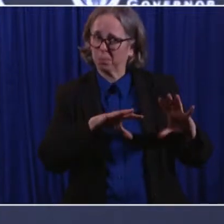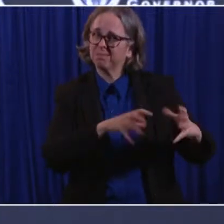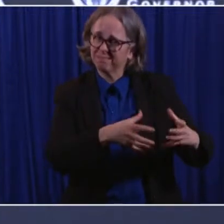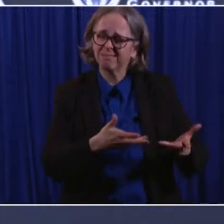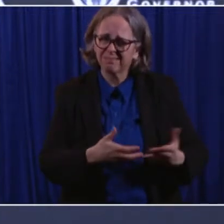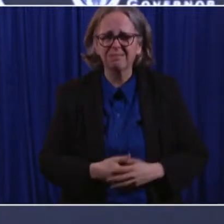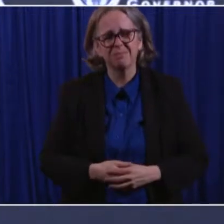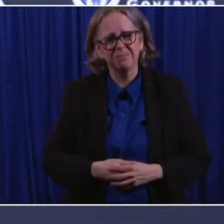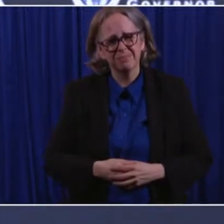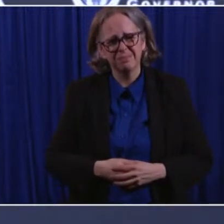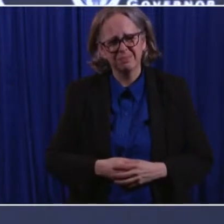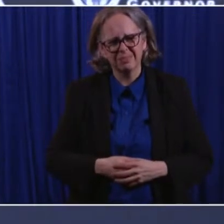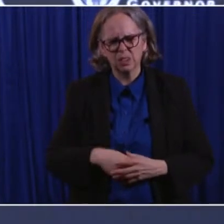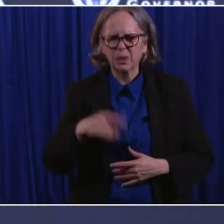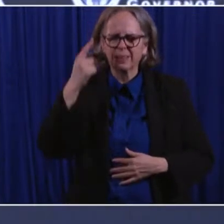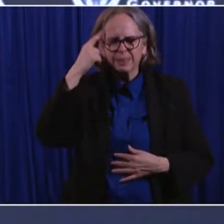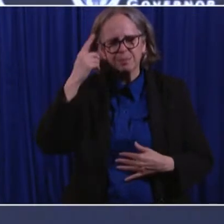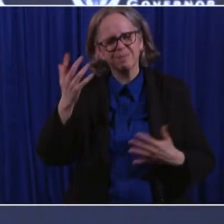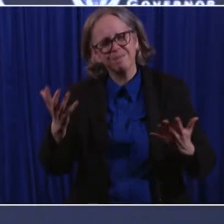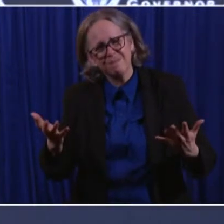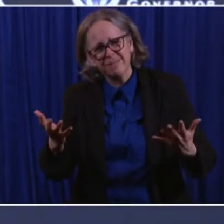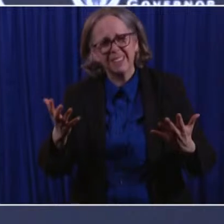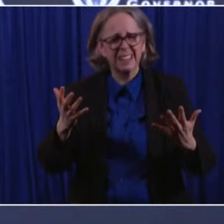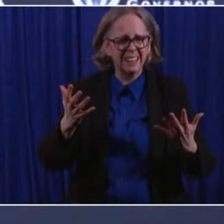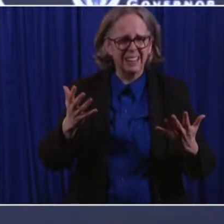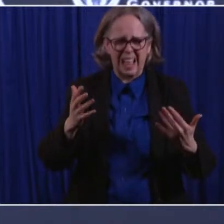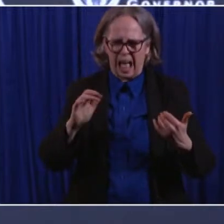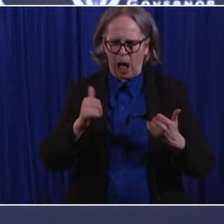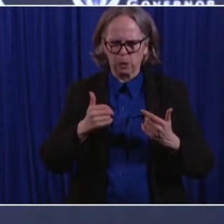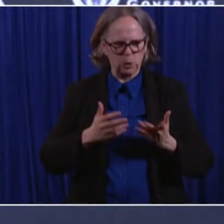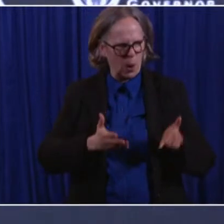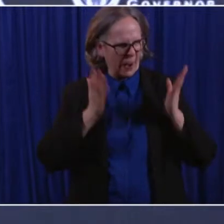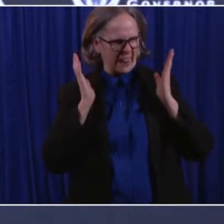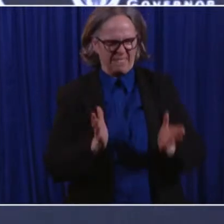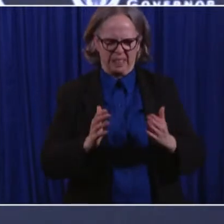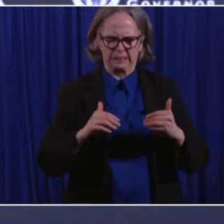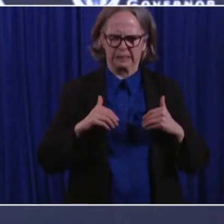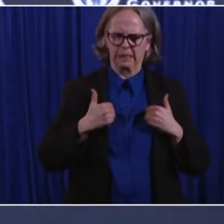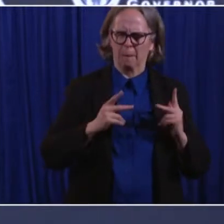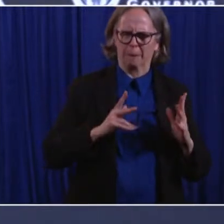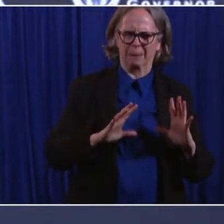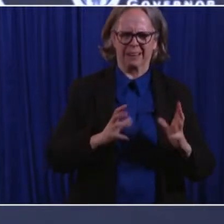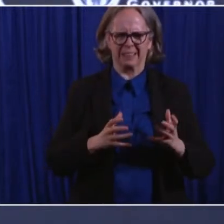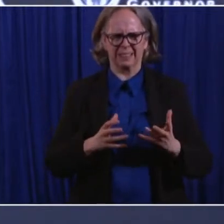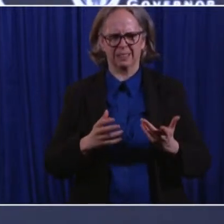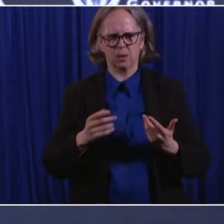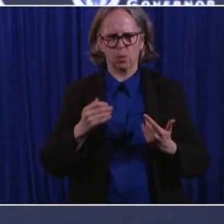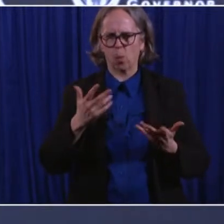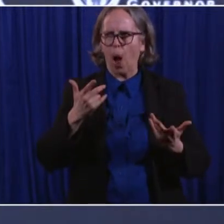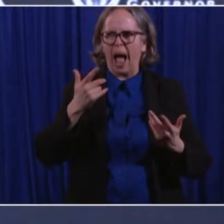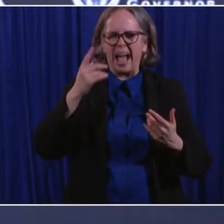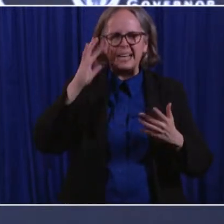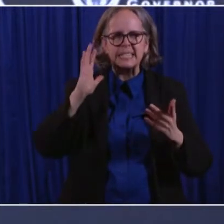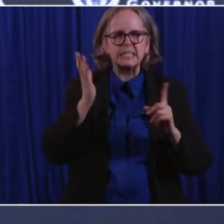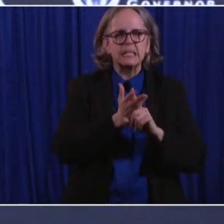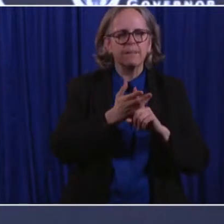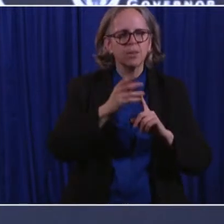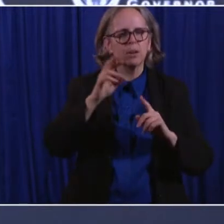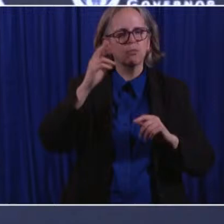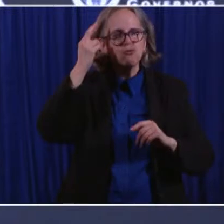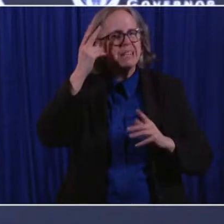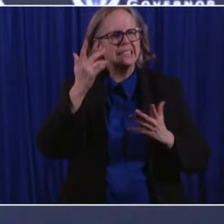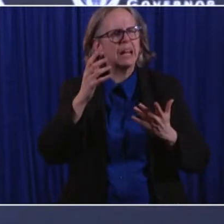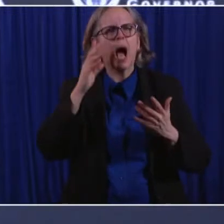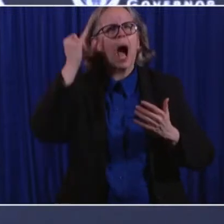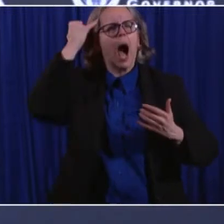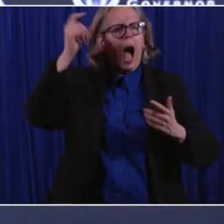to, persuade them for many reasons. One is, you don't want to be a carrier of this.